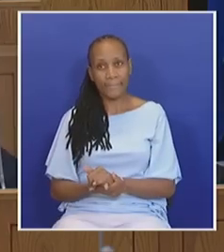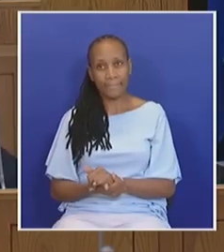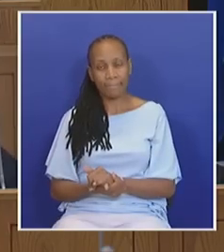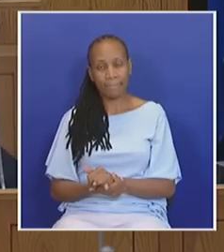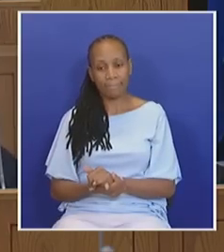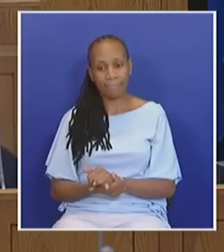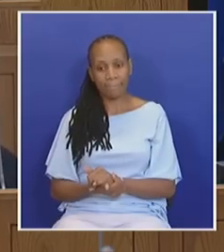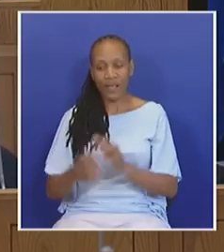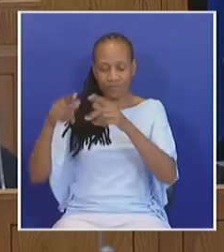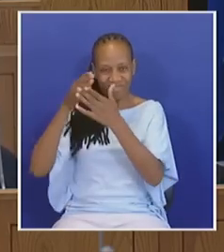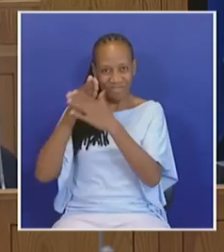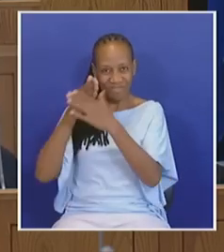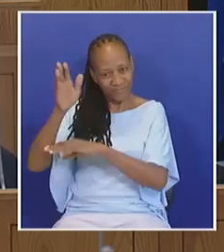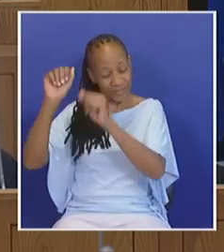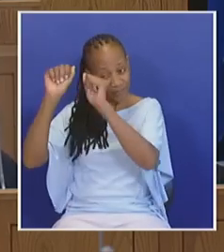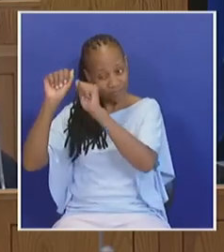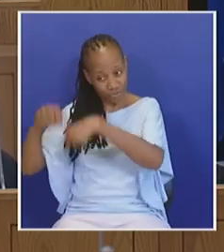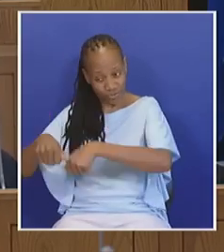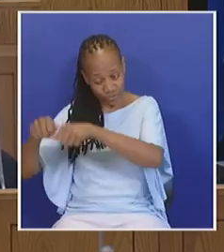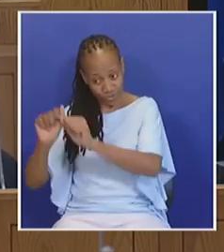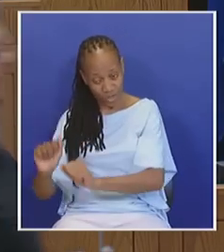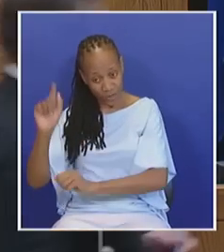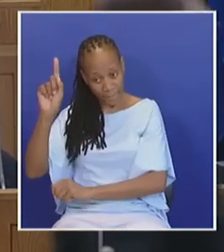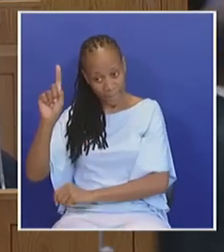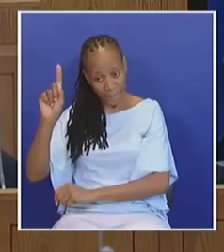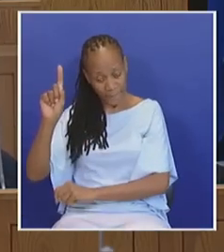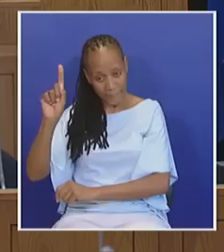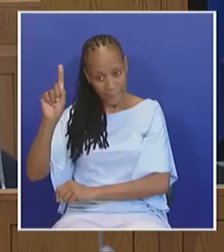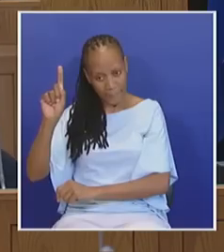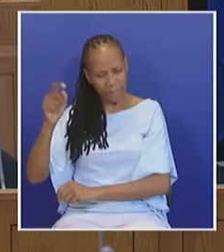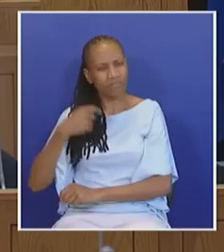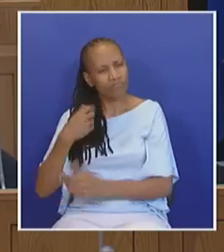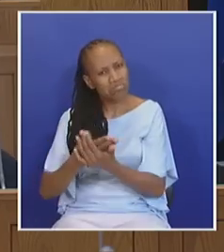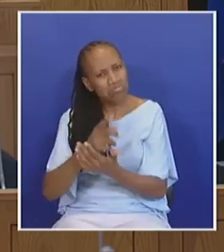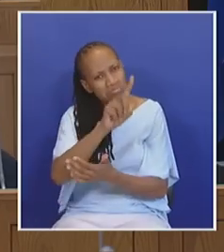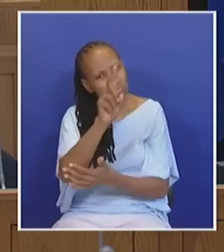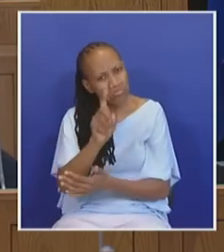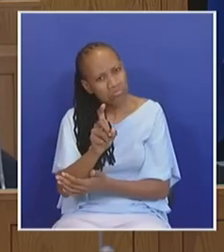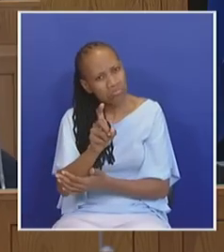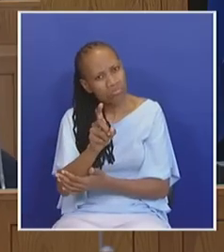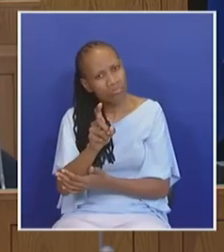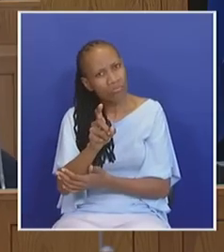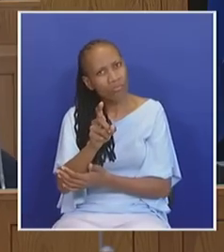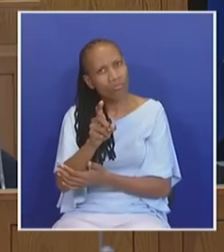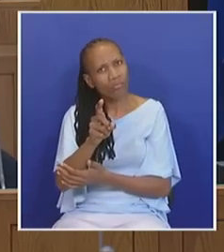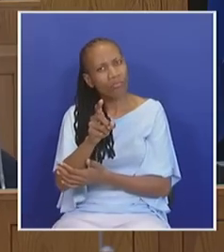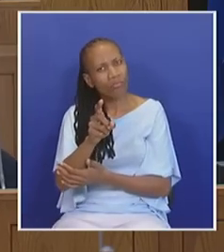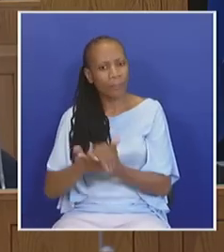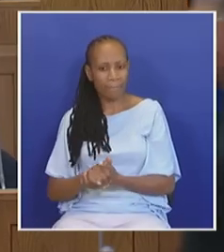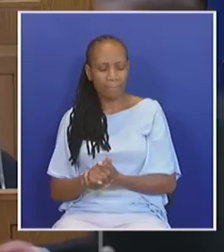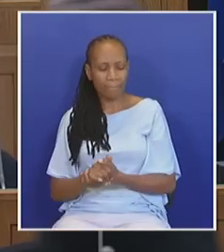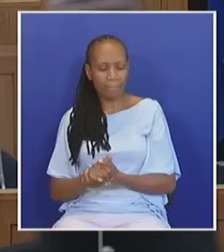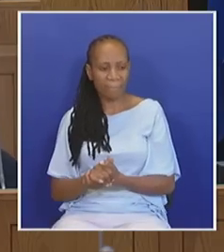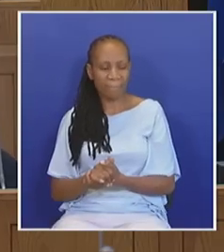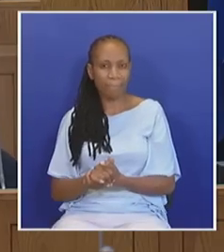Honorable Chair, Honorable Labaskachni. on a point of order, may I just ask, is there any rulings from the Chair today